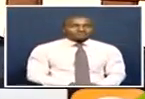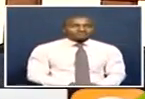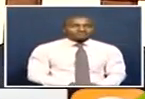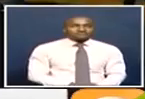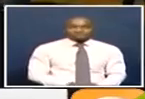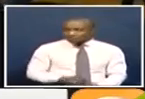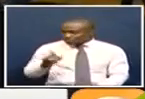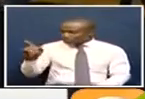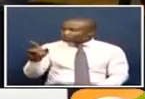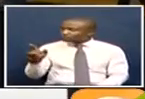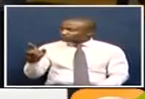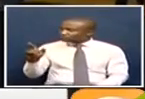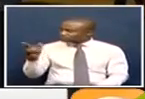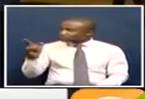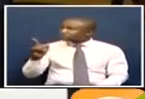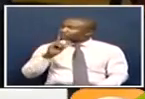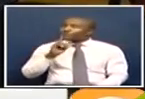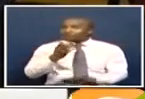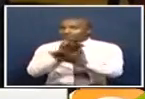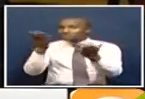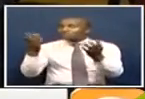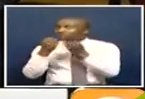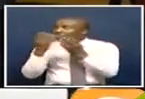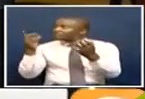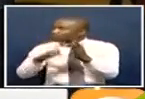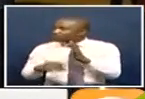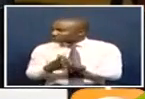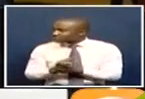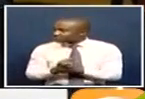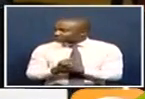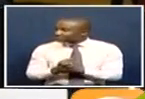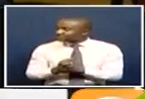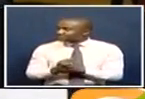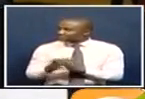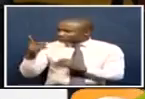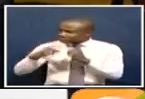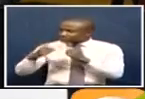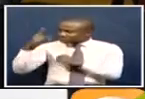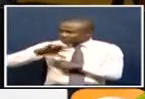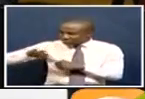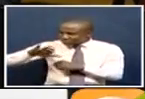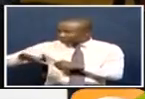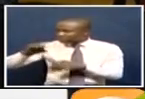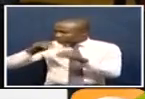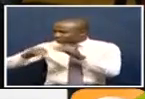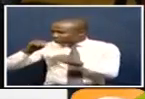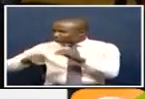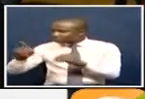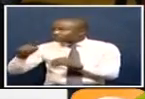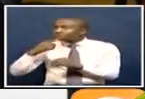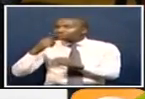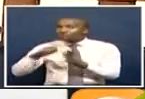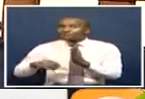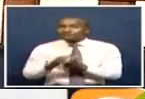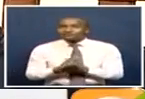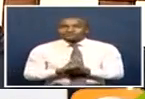your camera over there. Talk to the nation. Talk to our people. We have 26 days and 26 nights before the election. I might not come